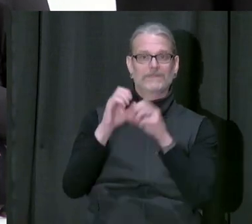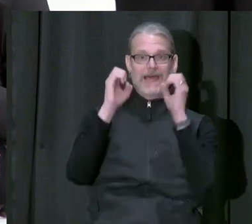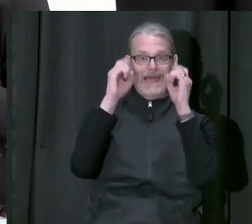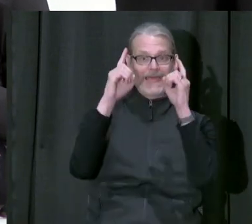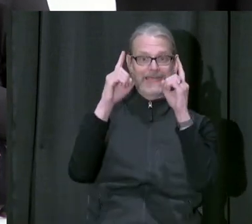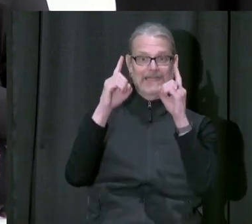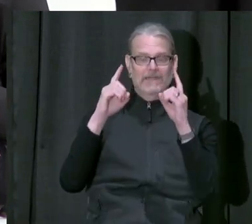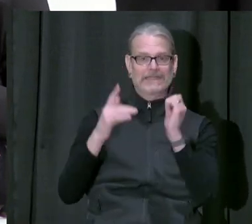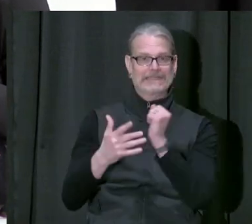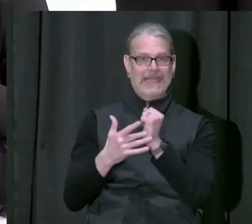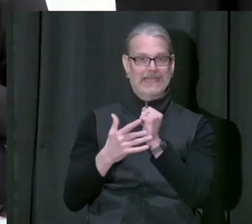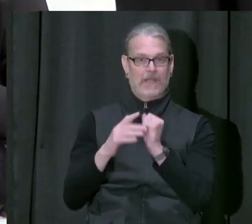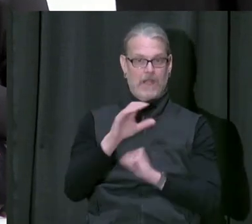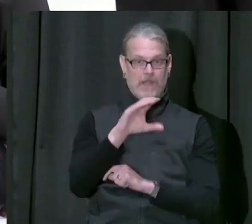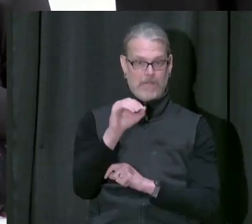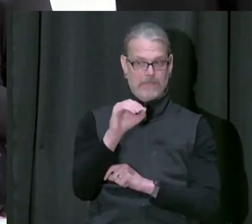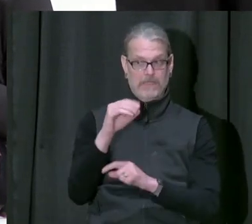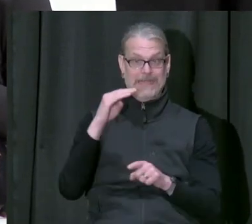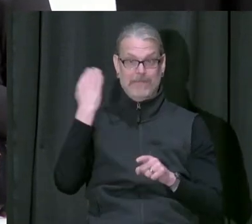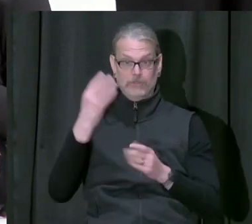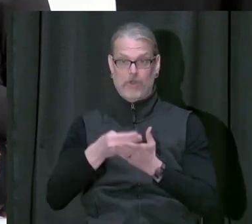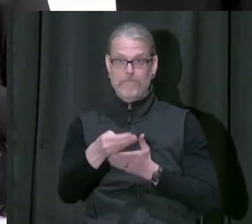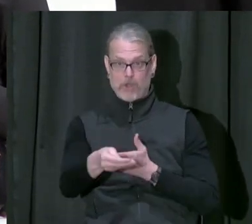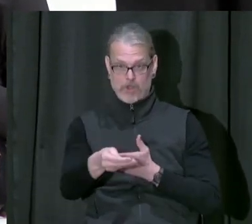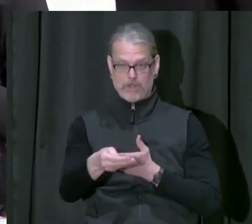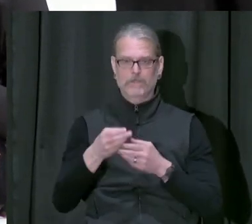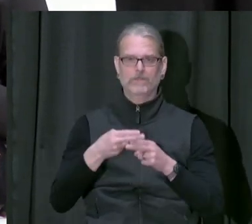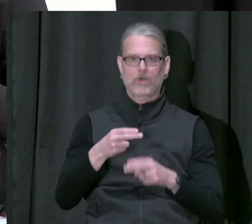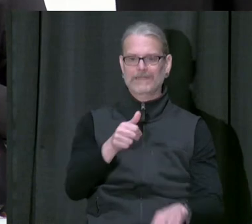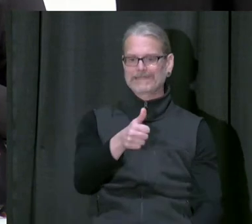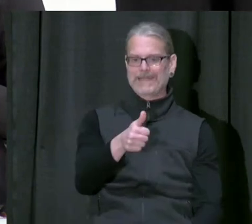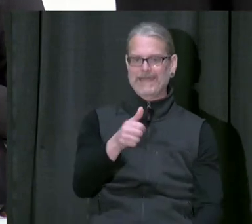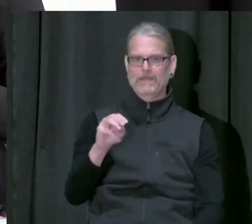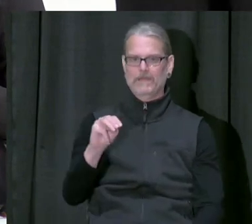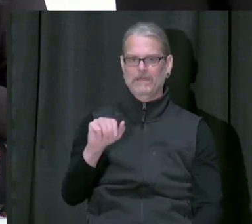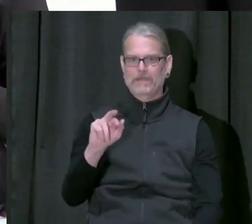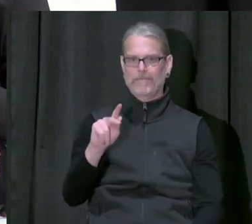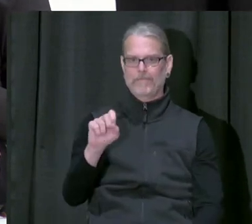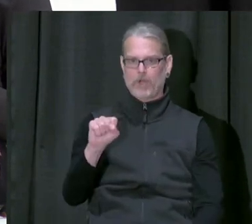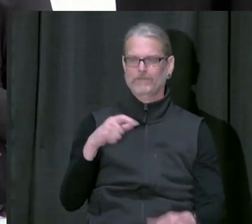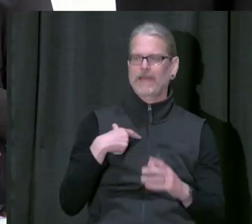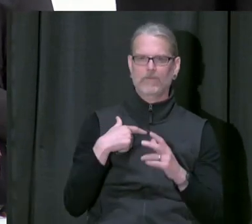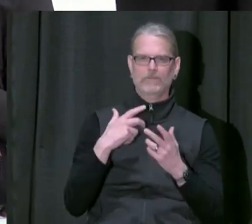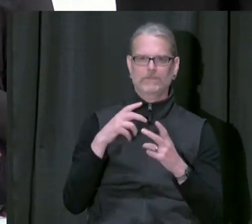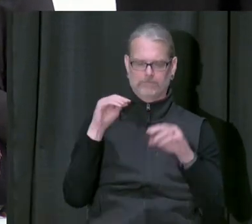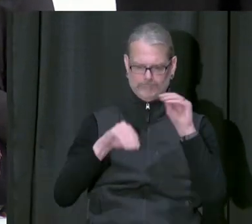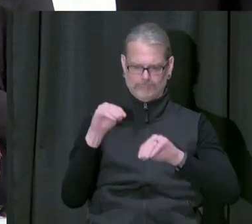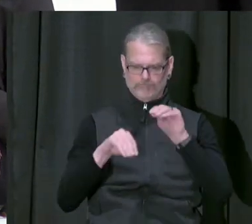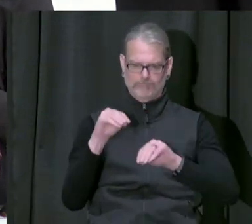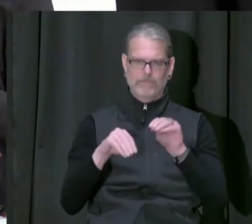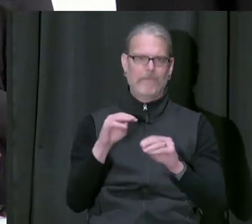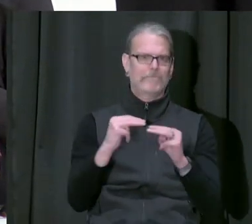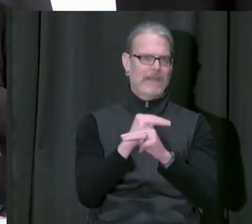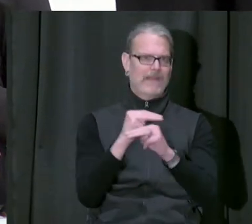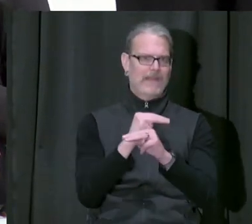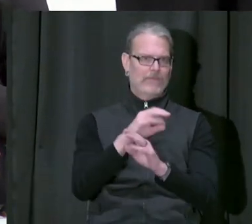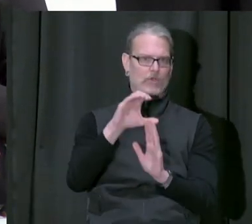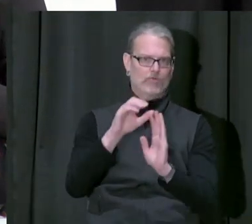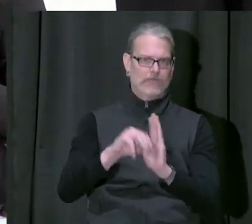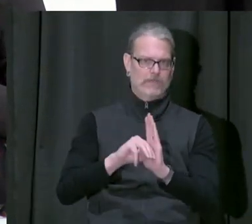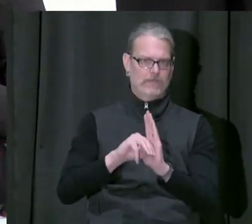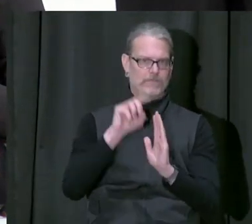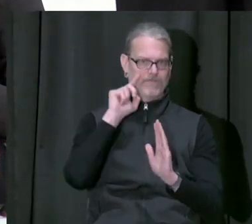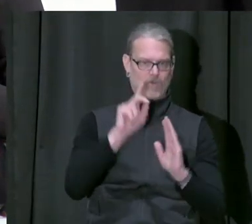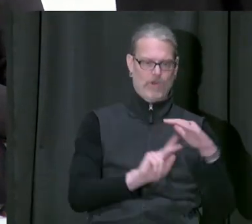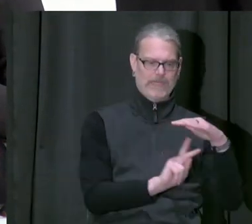that Amazon had acquired called 10 Marks. And I worked on building math curriculum for kindergarten through fifth